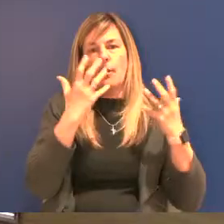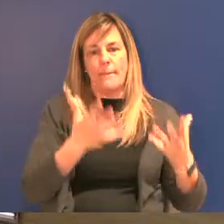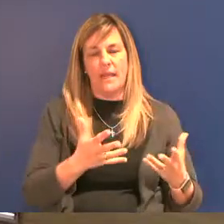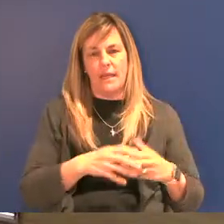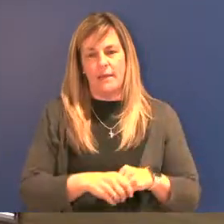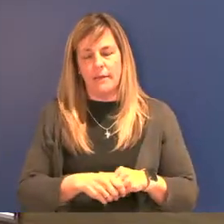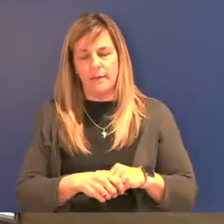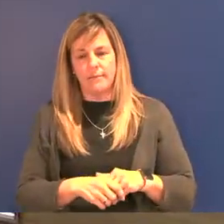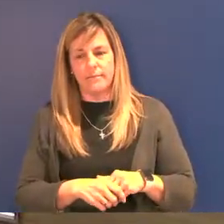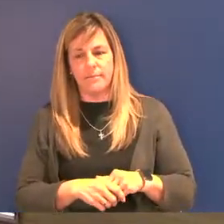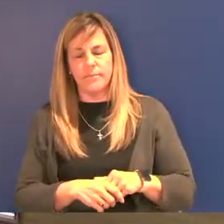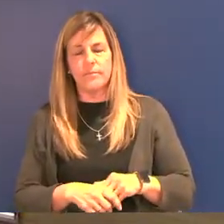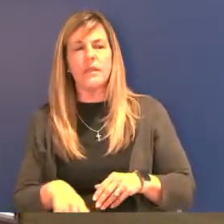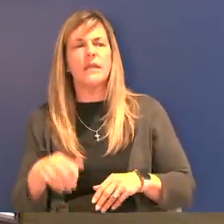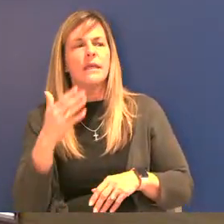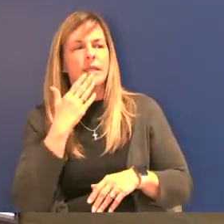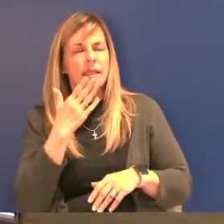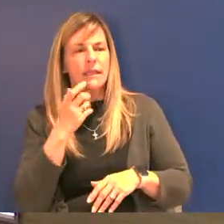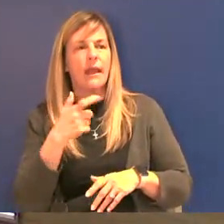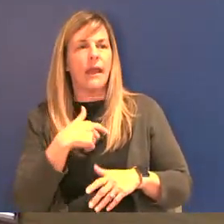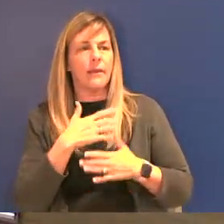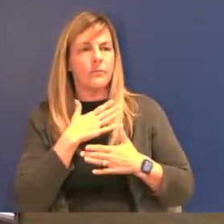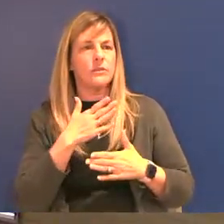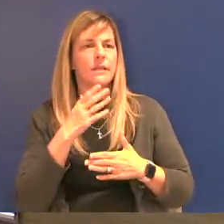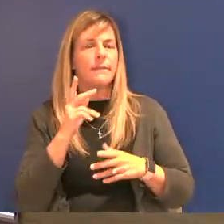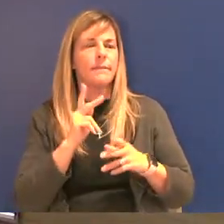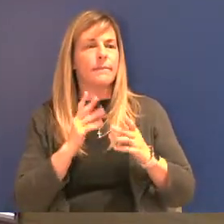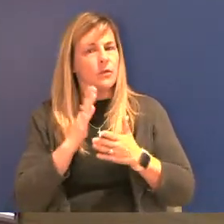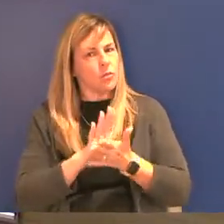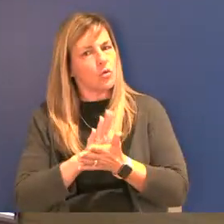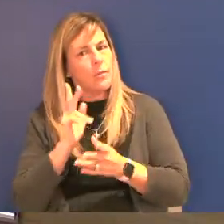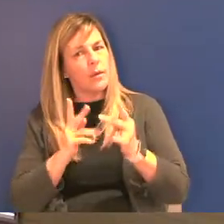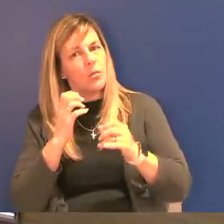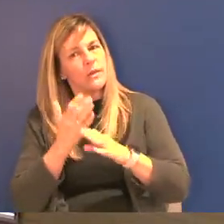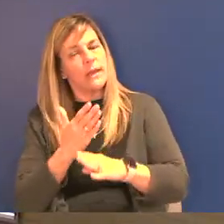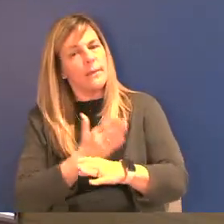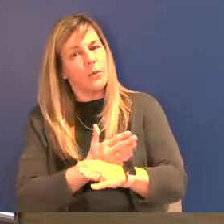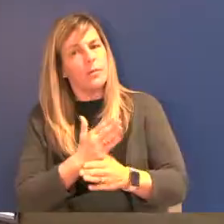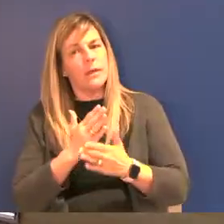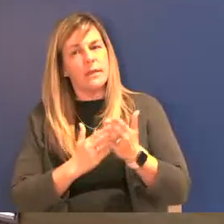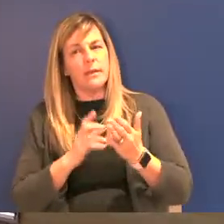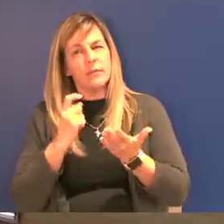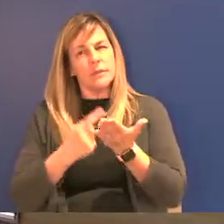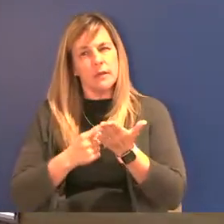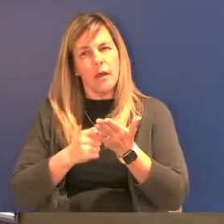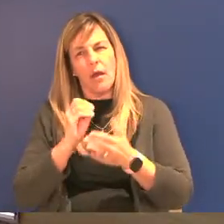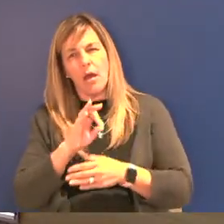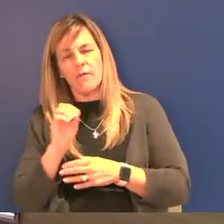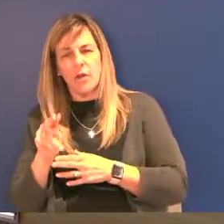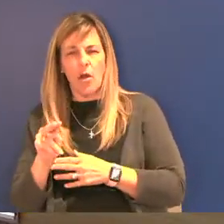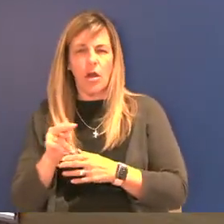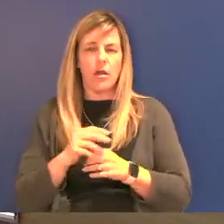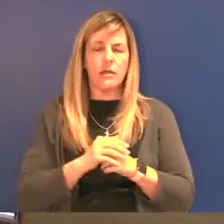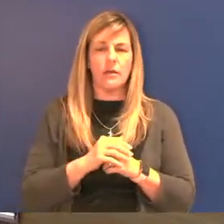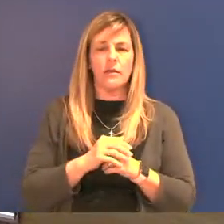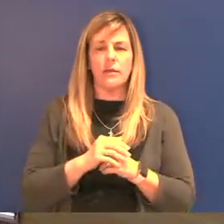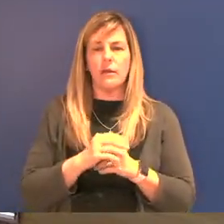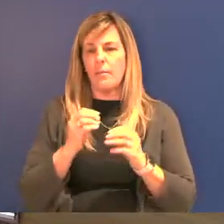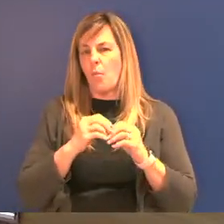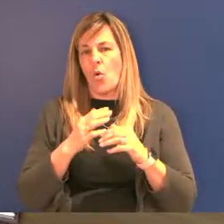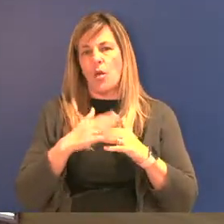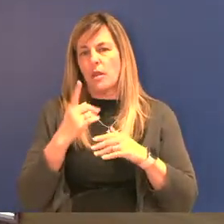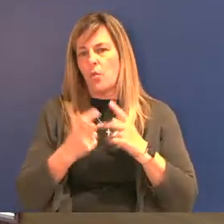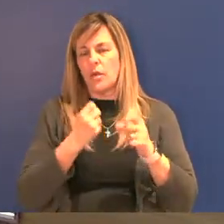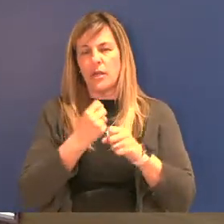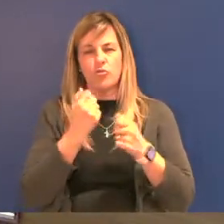We've walked through Powell Elementary. Obviously, that's the school folks want to see some improvement on. We've been talking kind of off and on about it for a year or more than a year, just